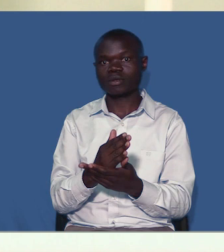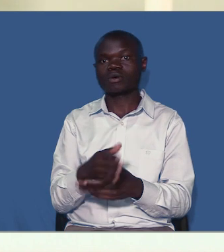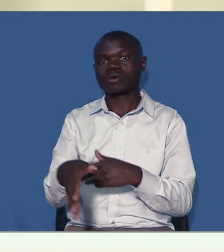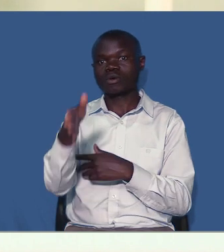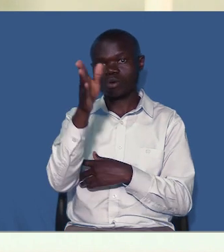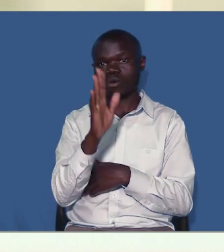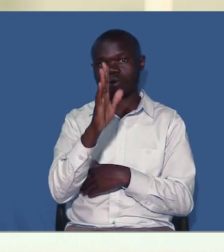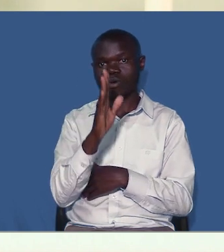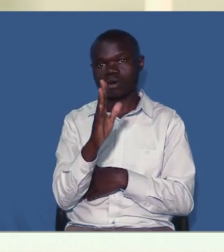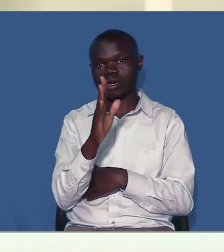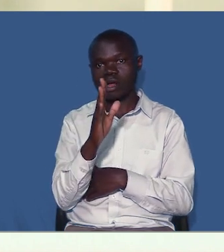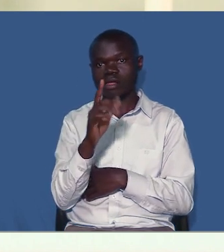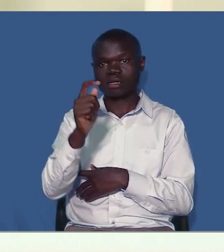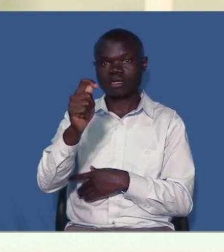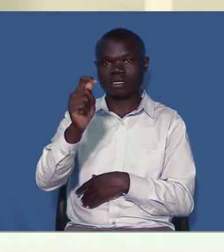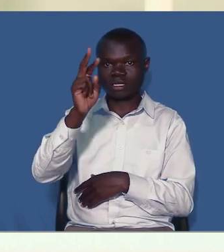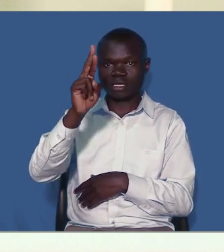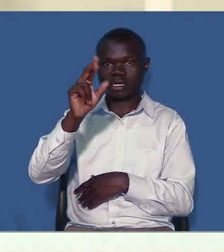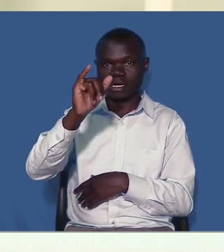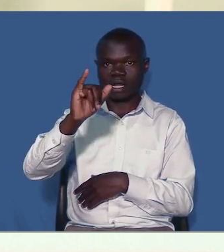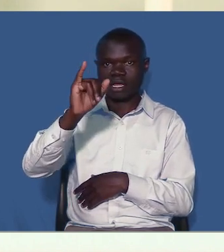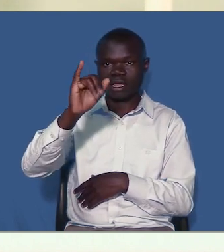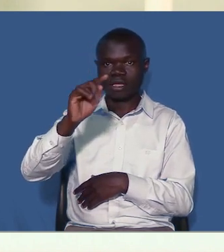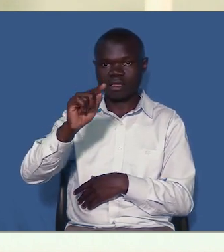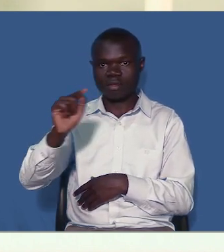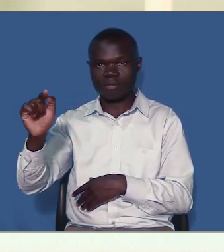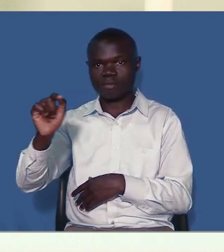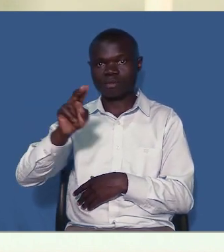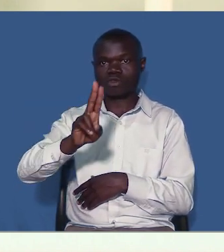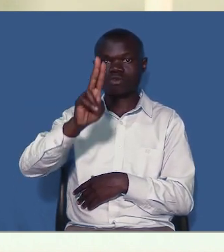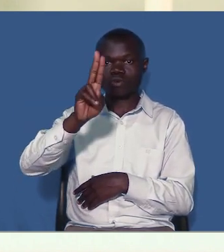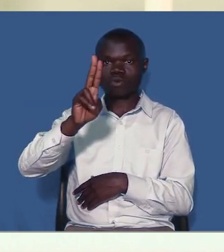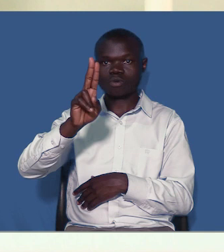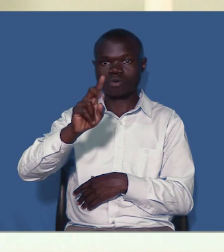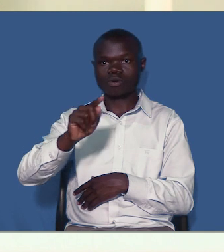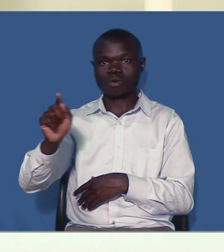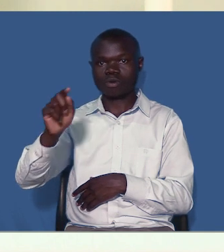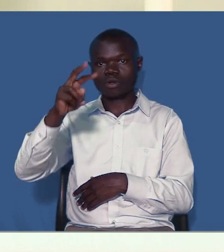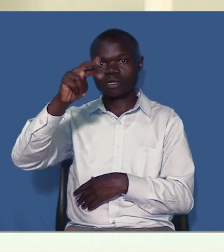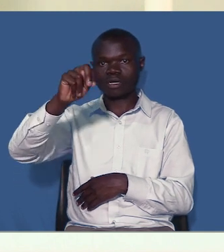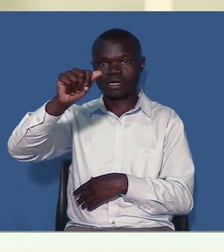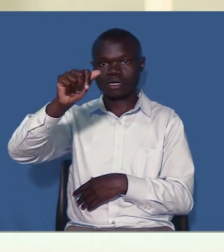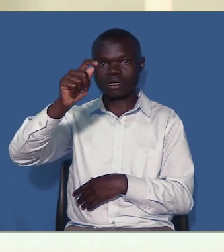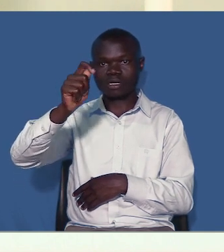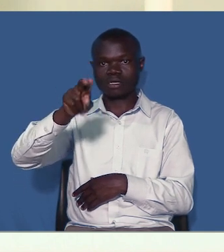true triune nature, is active and present in the act of baptism.